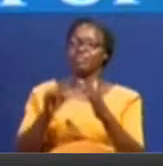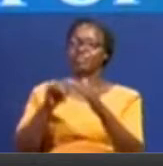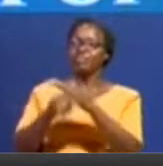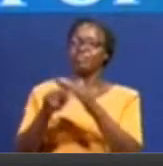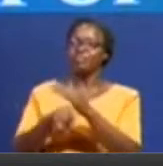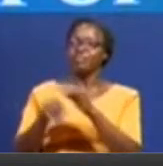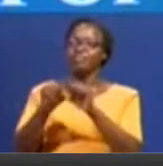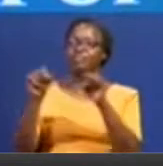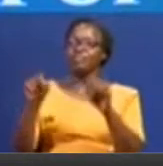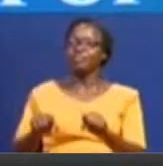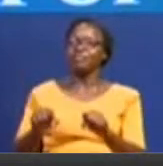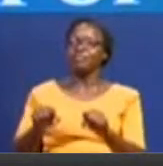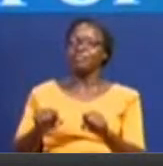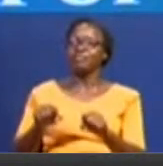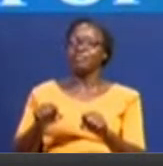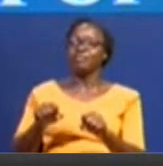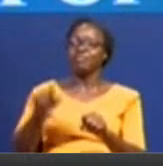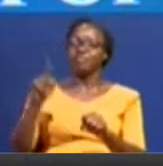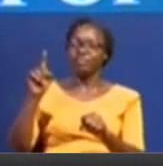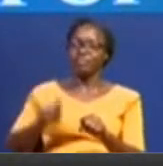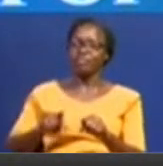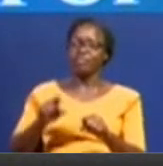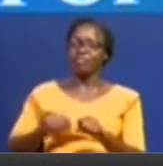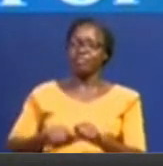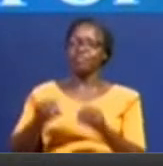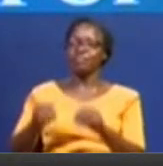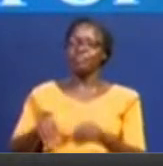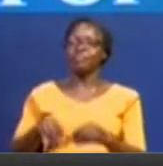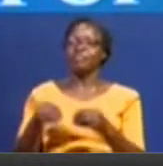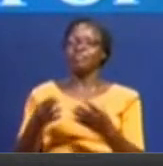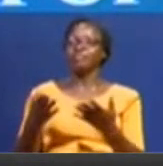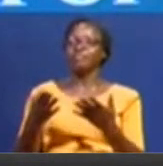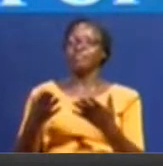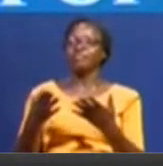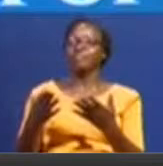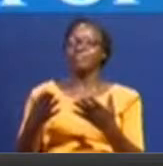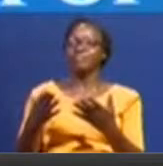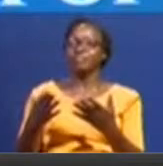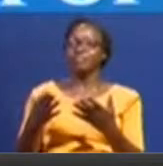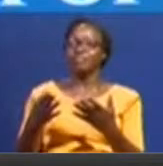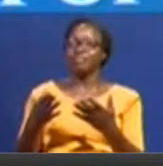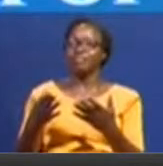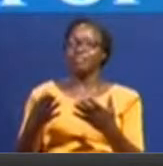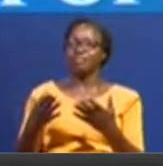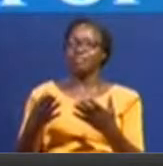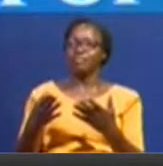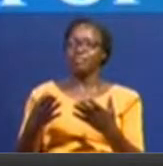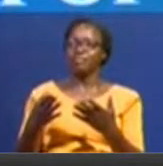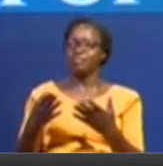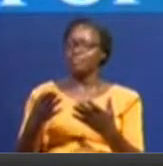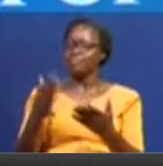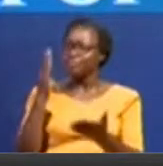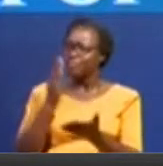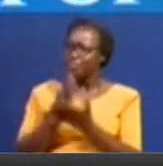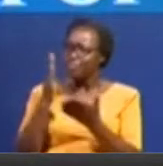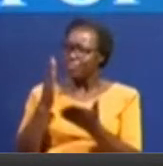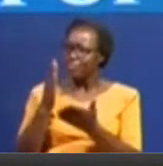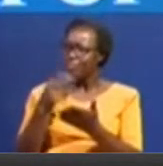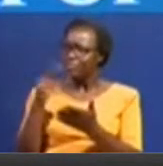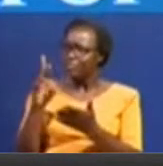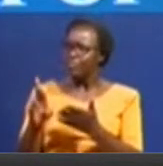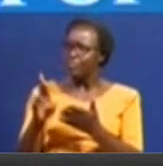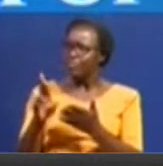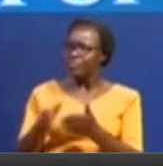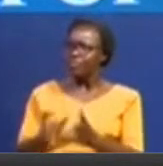this system should be able to be given, the system should be able to authenticate who they are. Then authorize